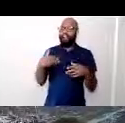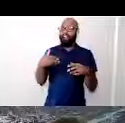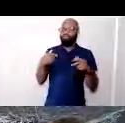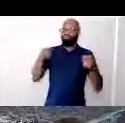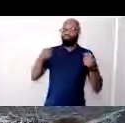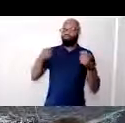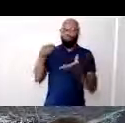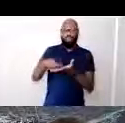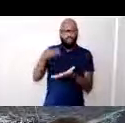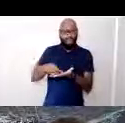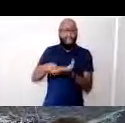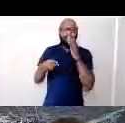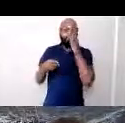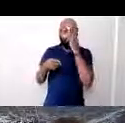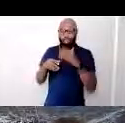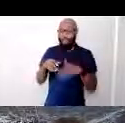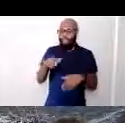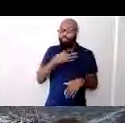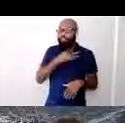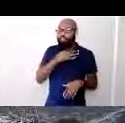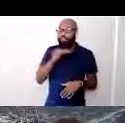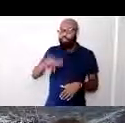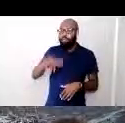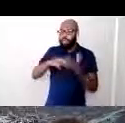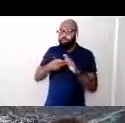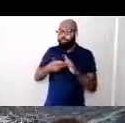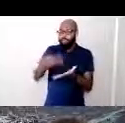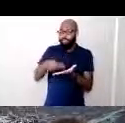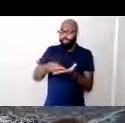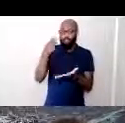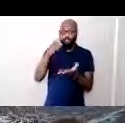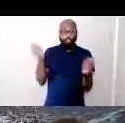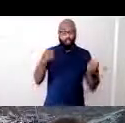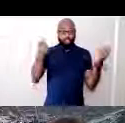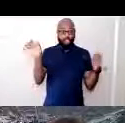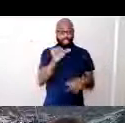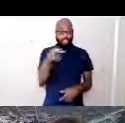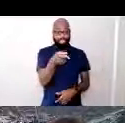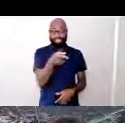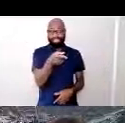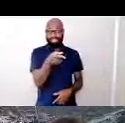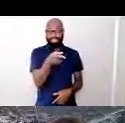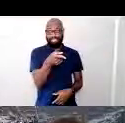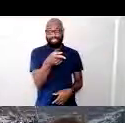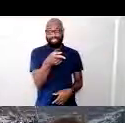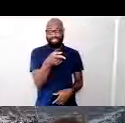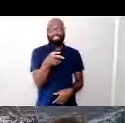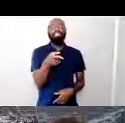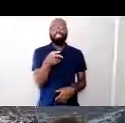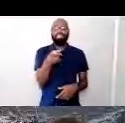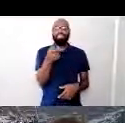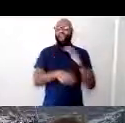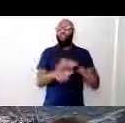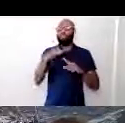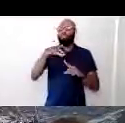Does that mean that the funding for festivals like this, which currently goes through special events, will